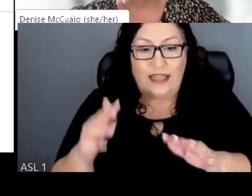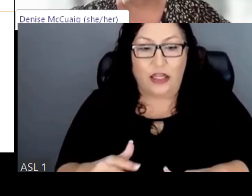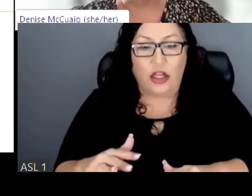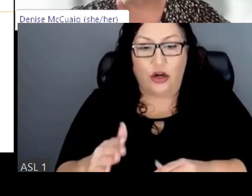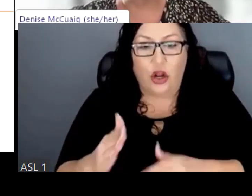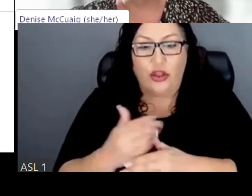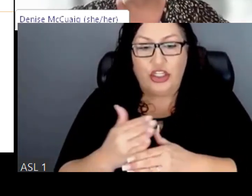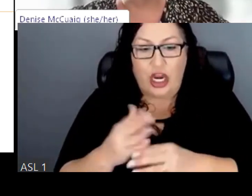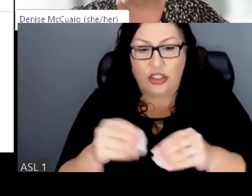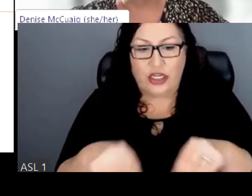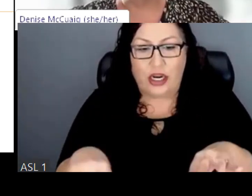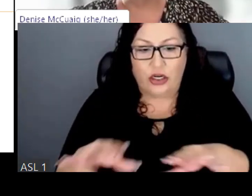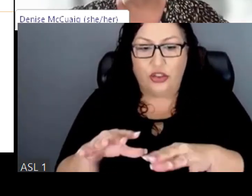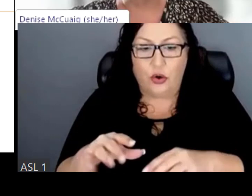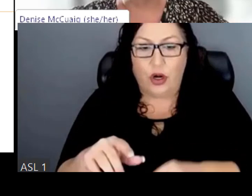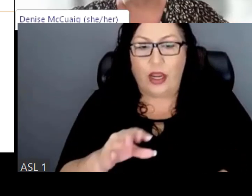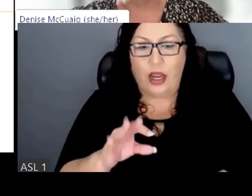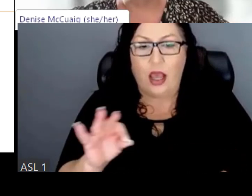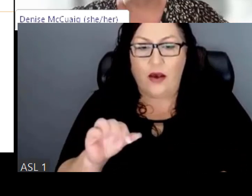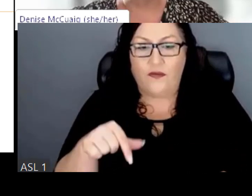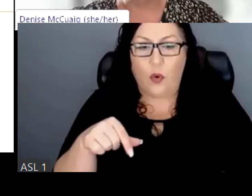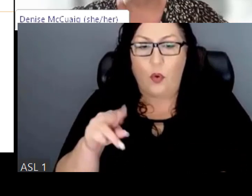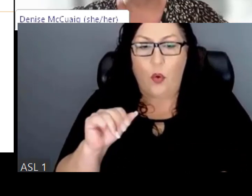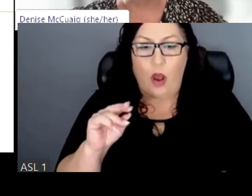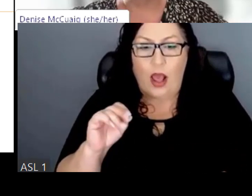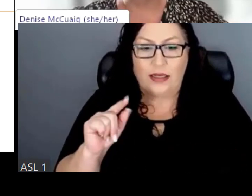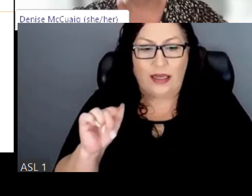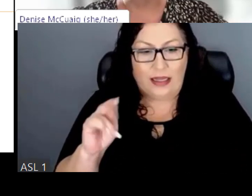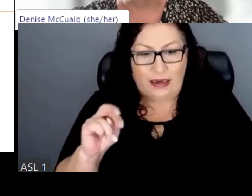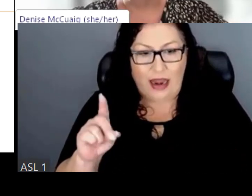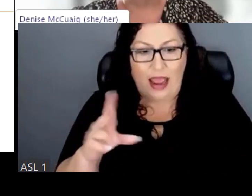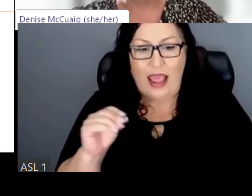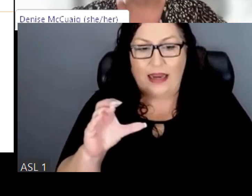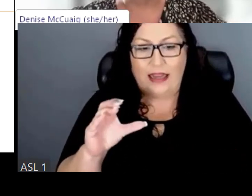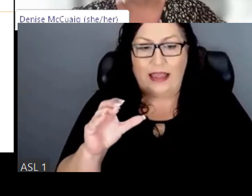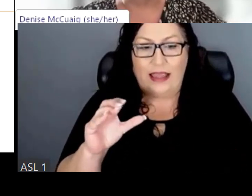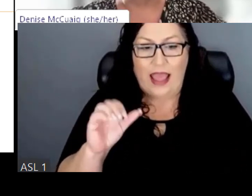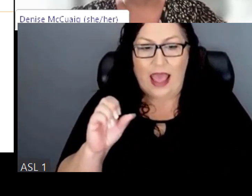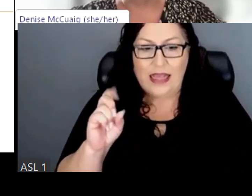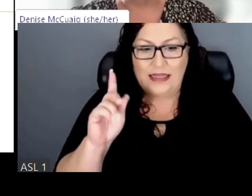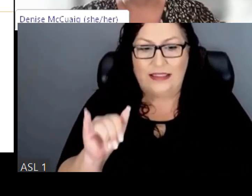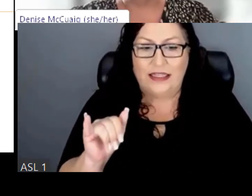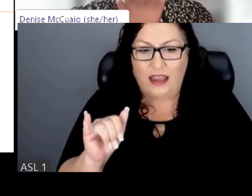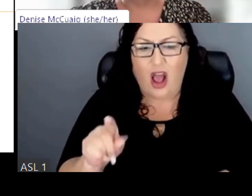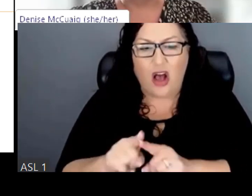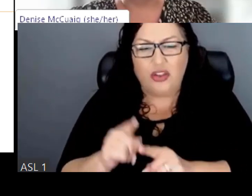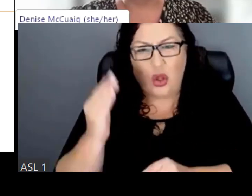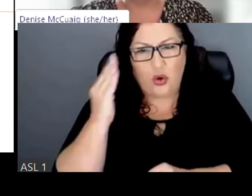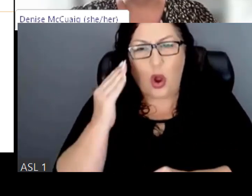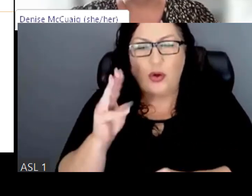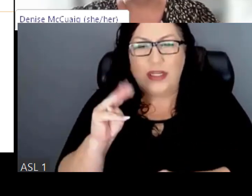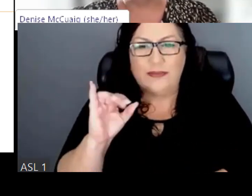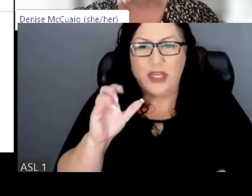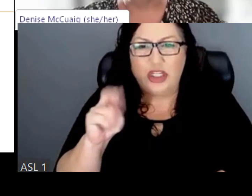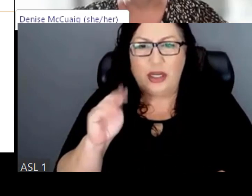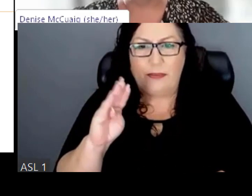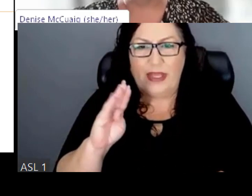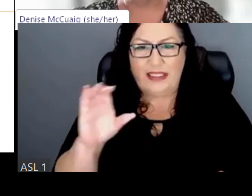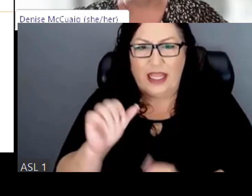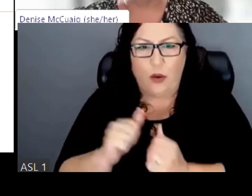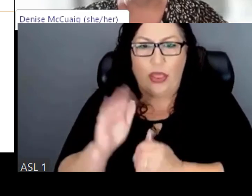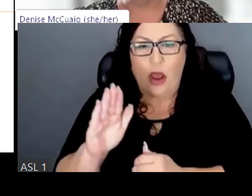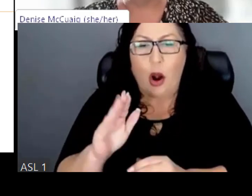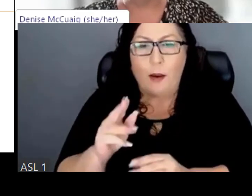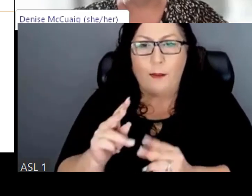unceded, shared traditional territories of Kwantlen and Katzie First Nations, also known by its colonial name of Mission, BC, with